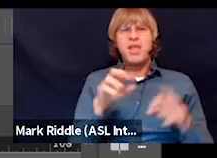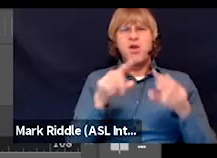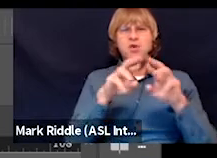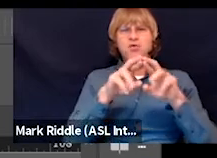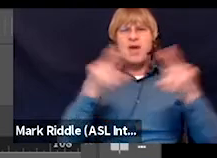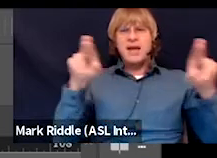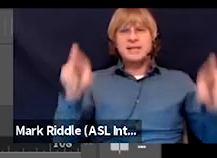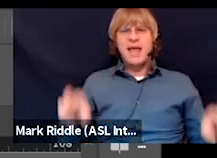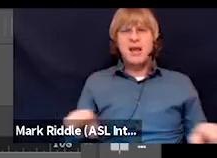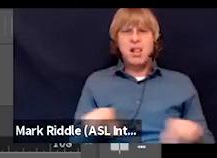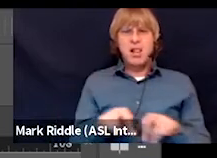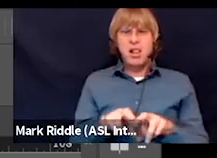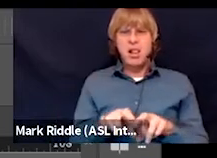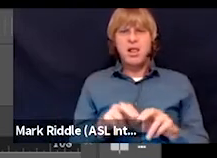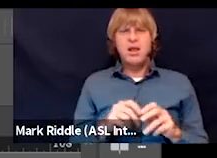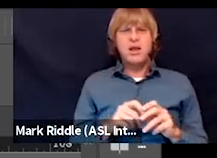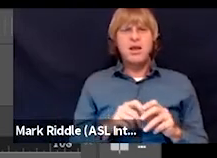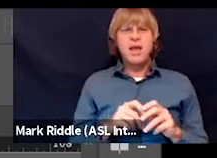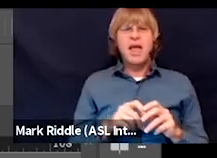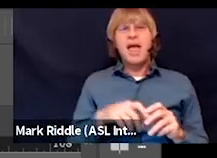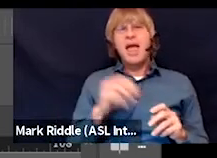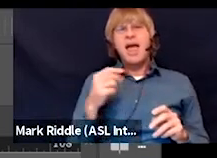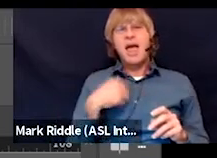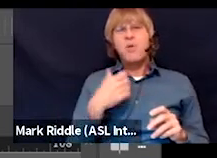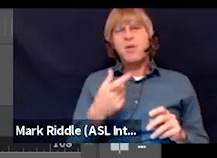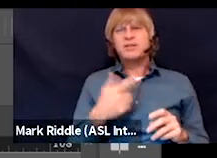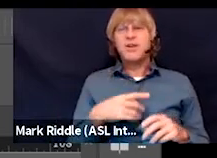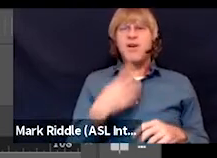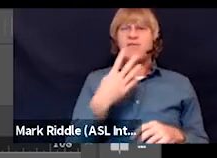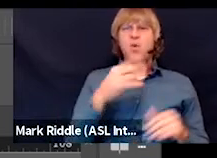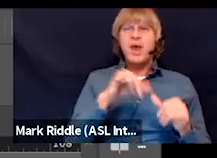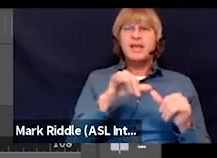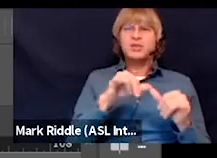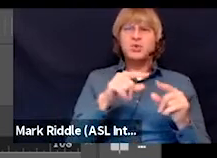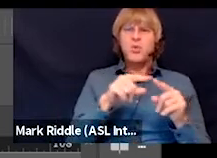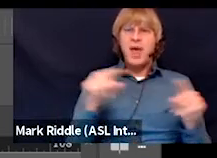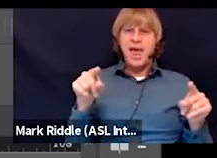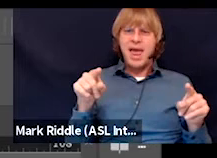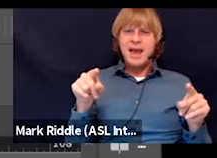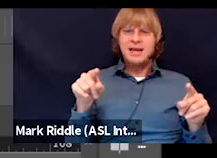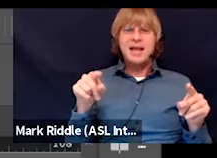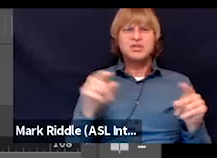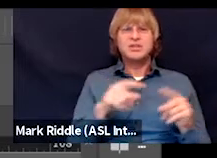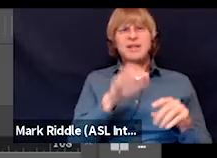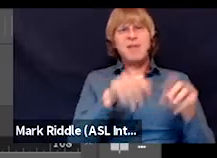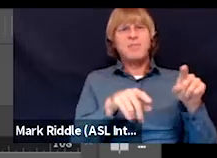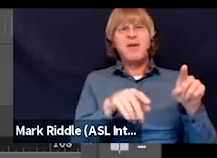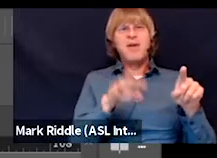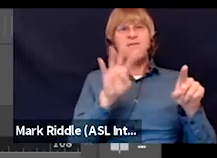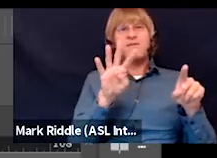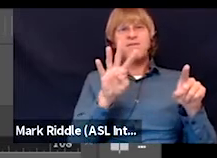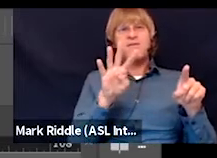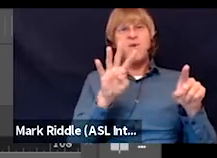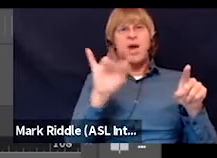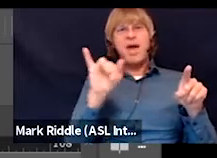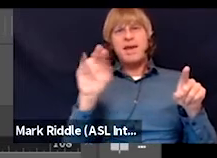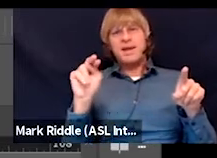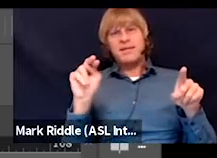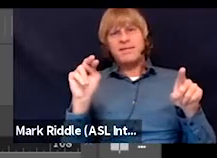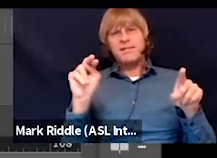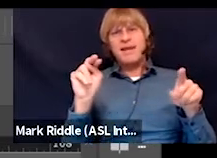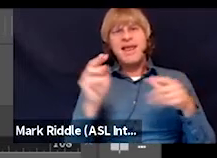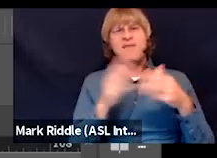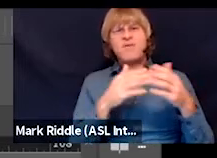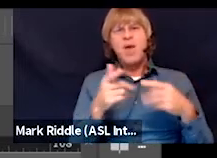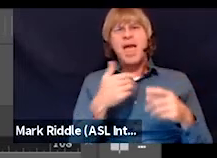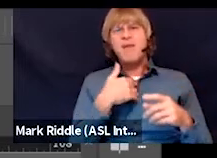rectangle and I want it to be 4 inches wide, I can just type in 4IN, even though I